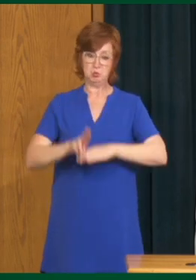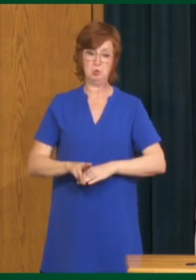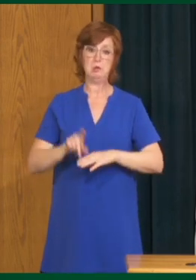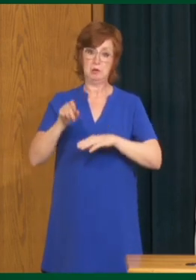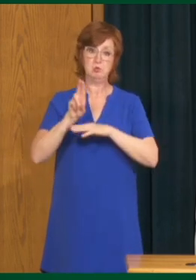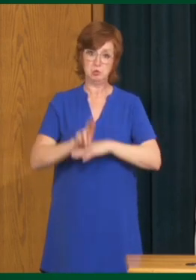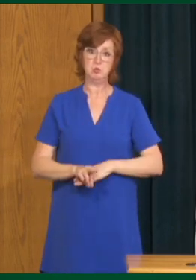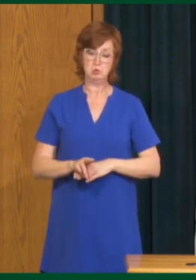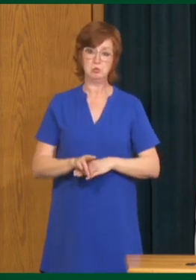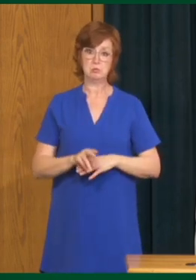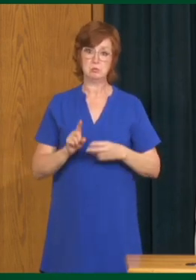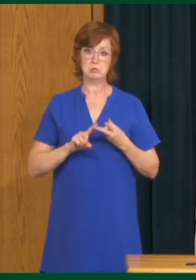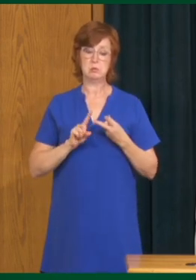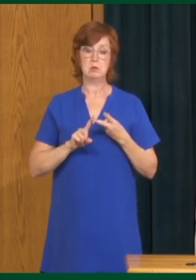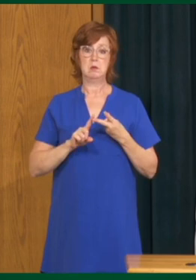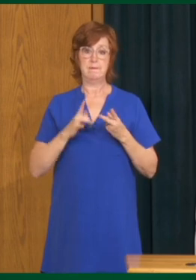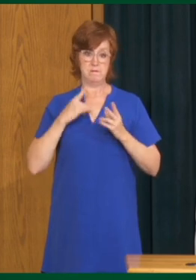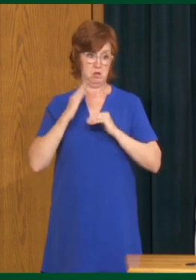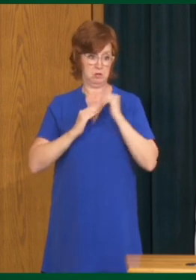And right now